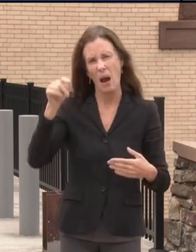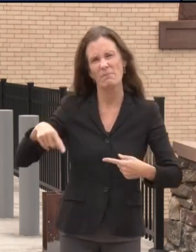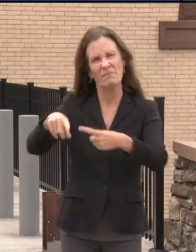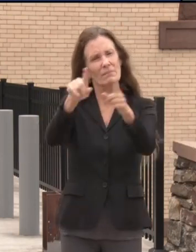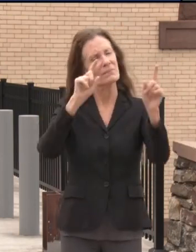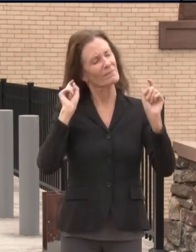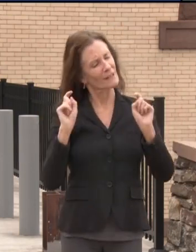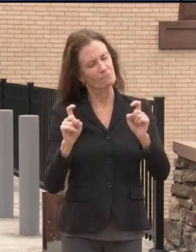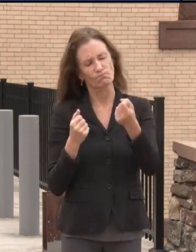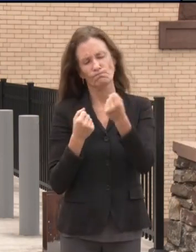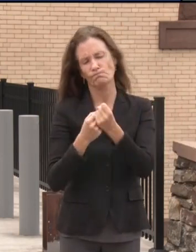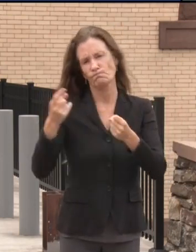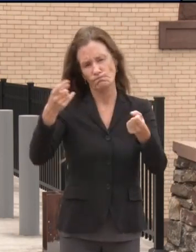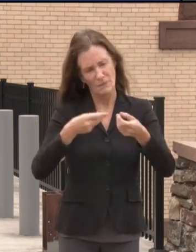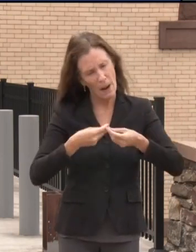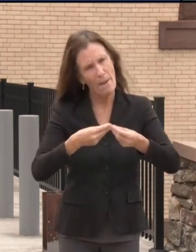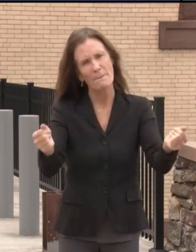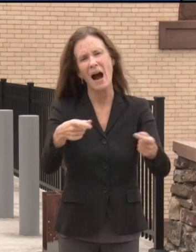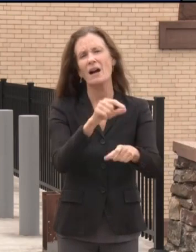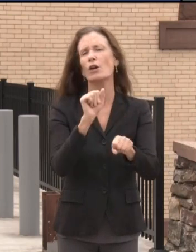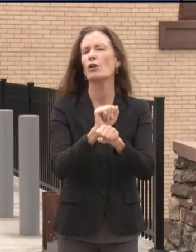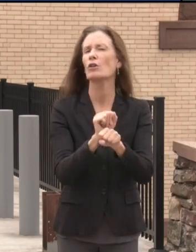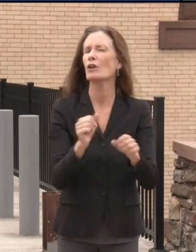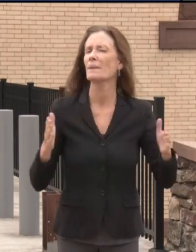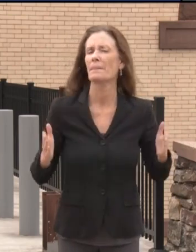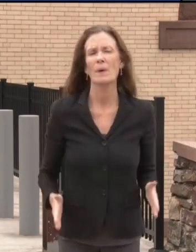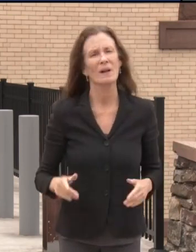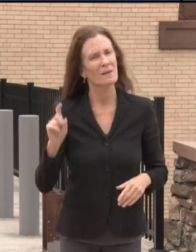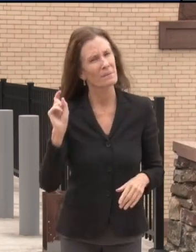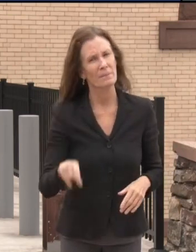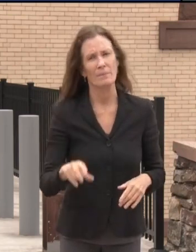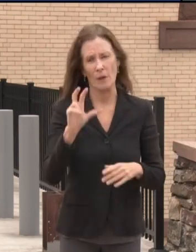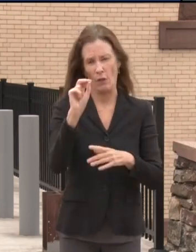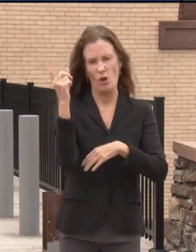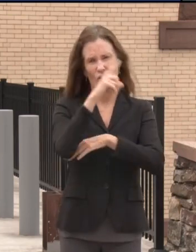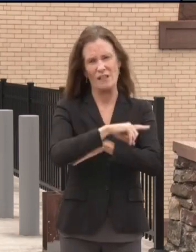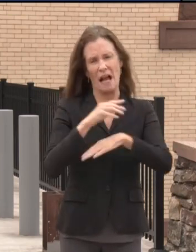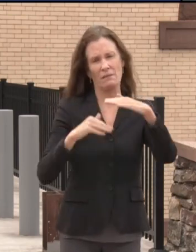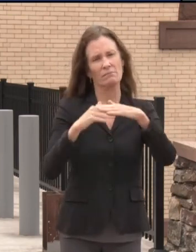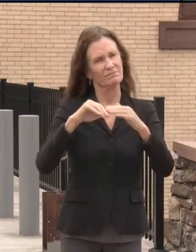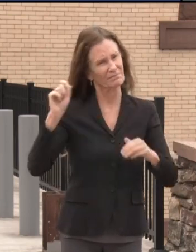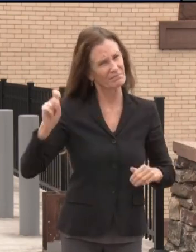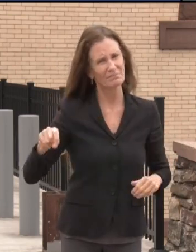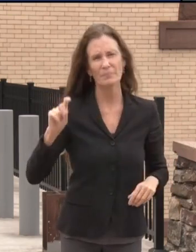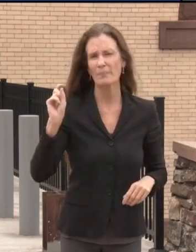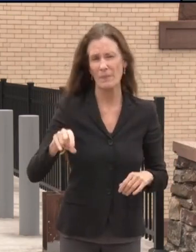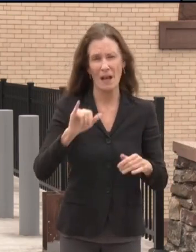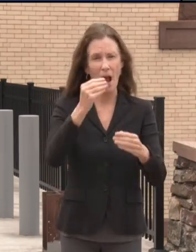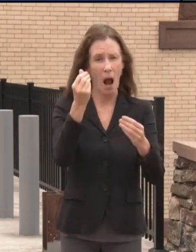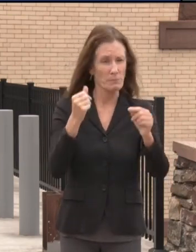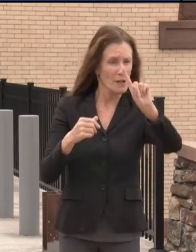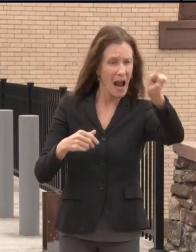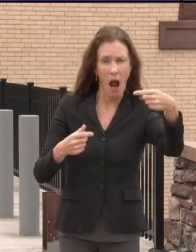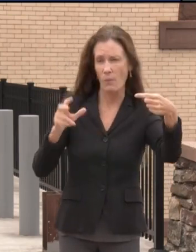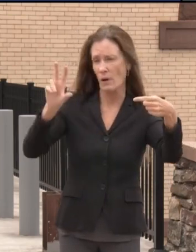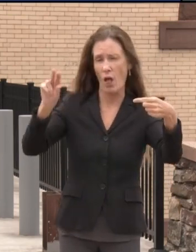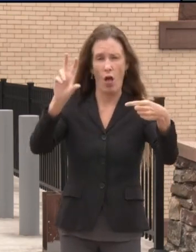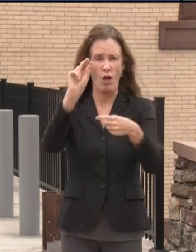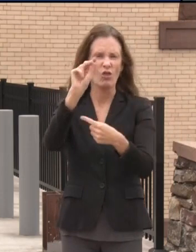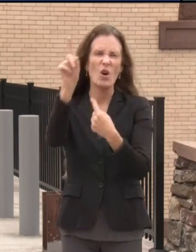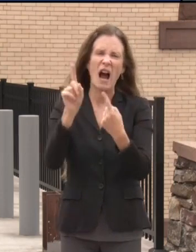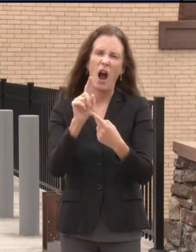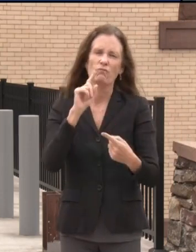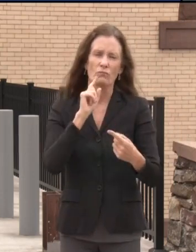employment of the employee, and it shall be accrued at a rate of 1 hour for every 30 hours worked. And